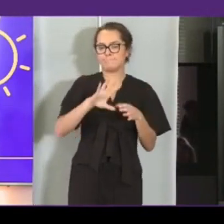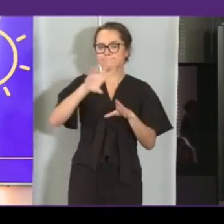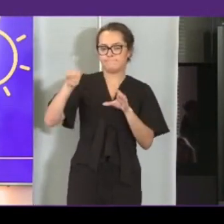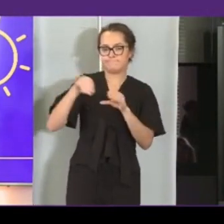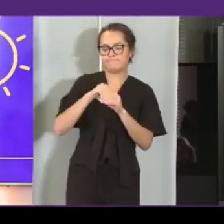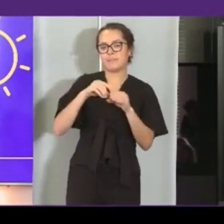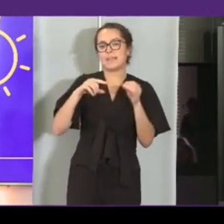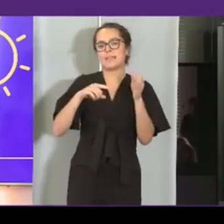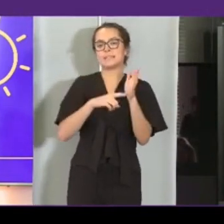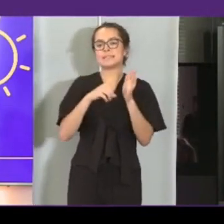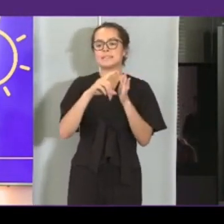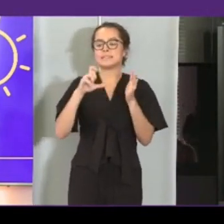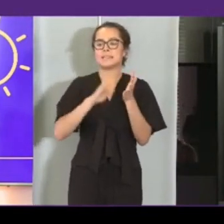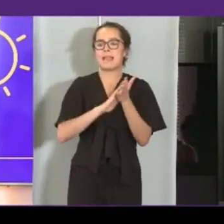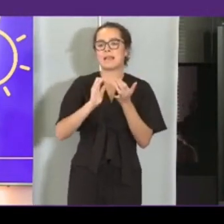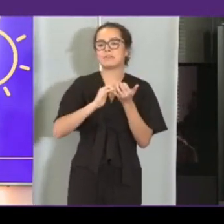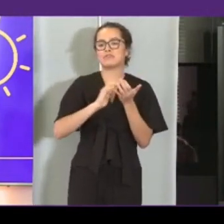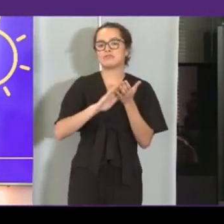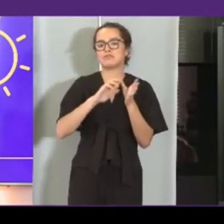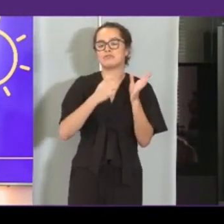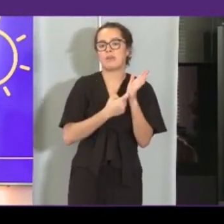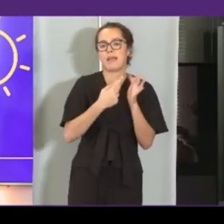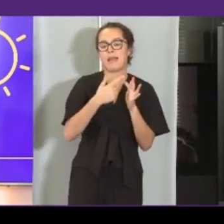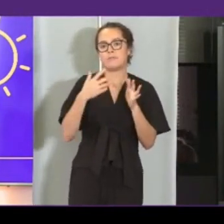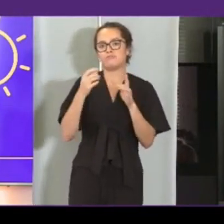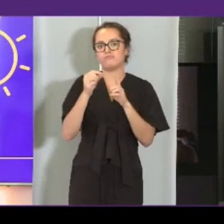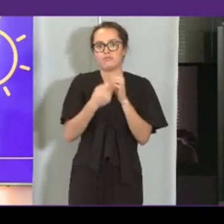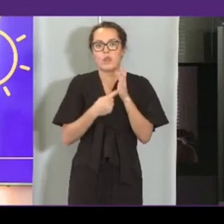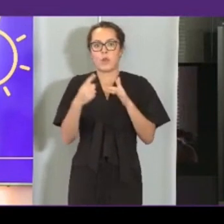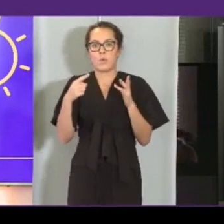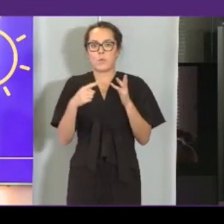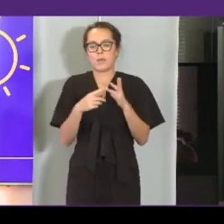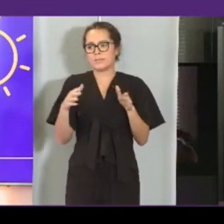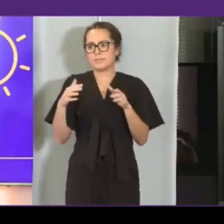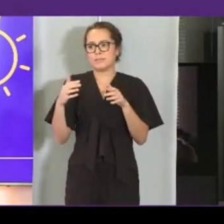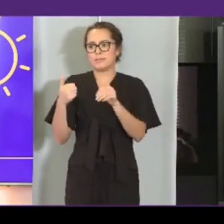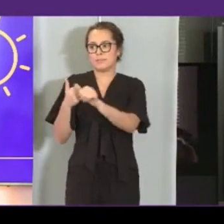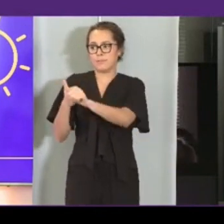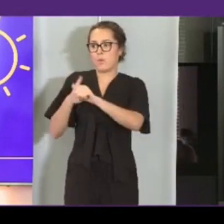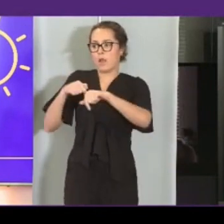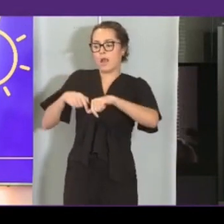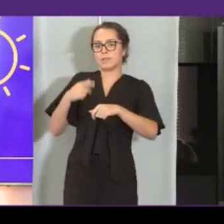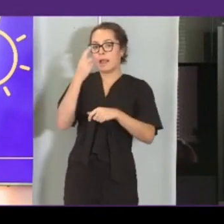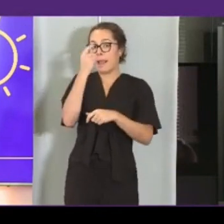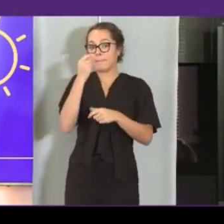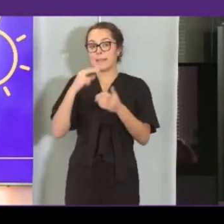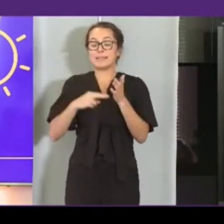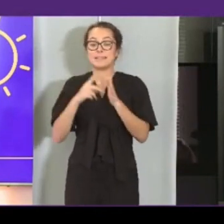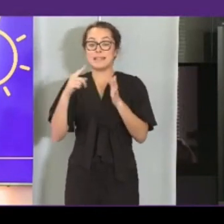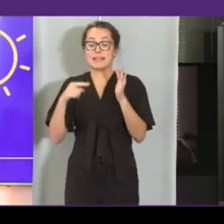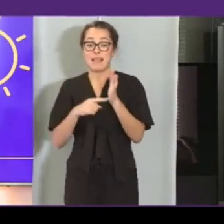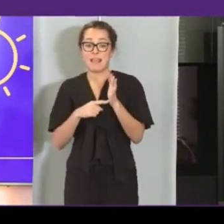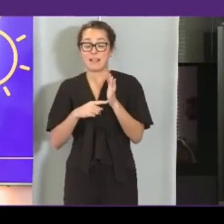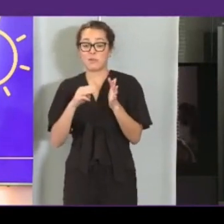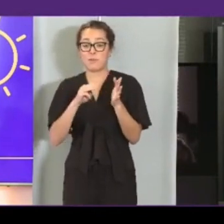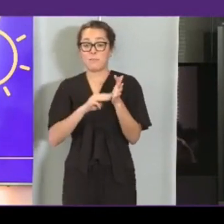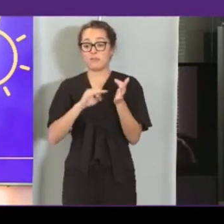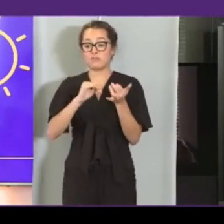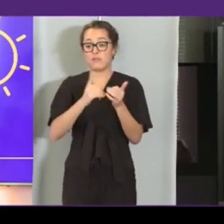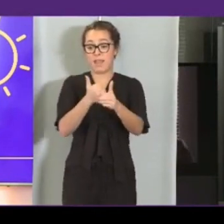supported AbilityNet for a long time, is actually part of our origins is that Microsoft helped create AbilityNet 25 years